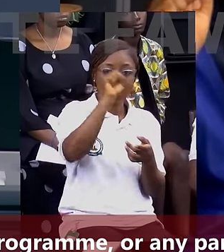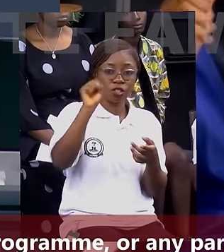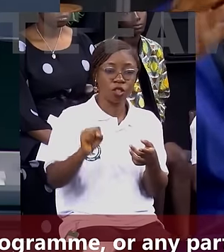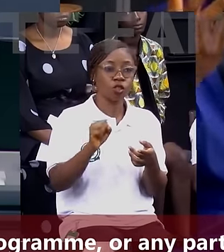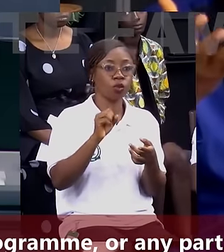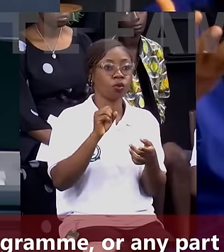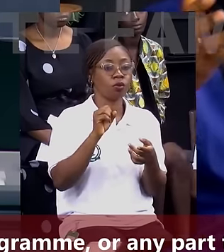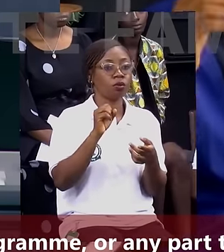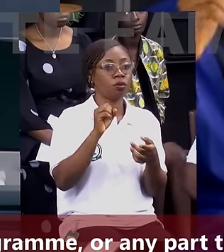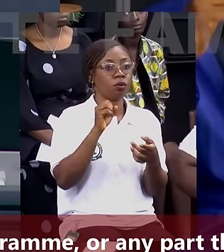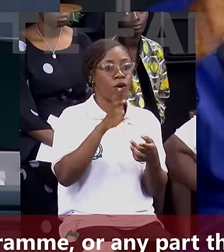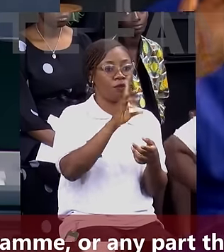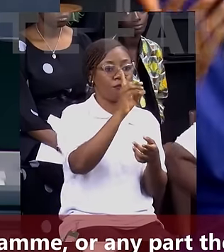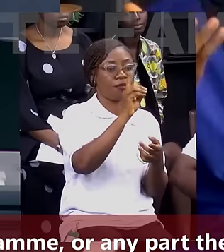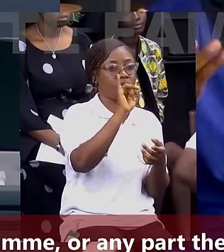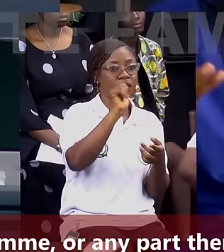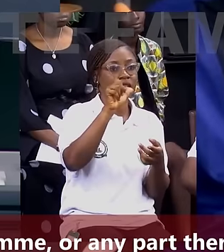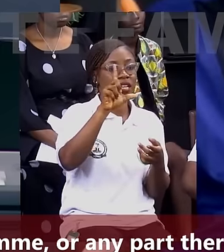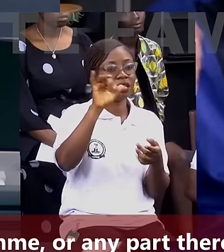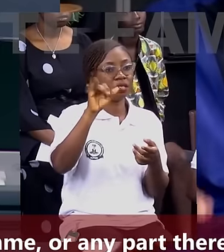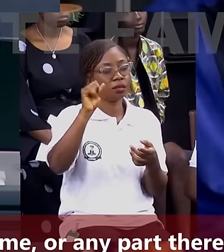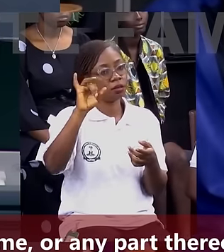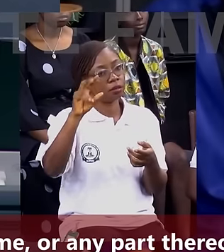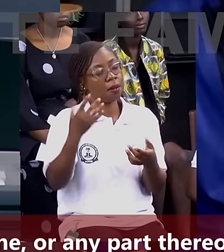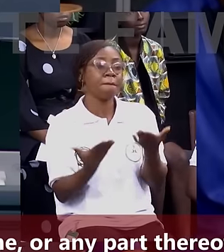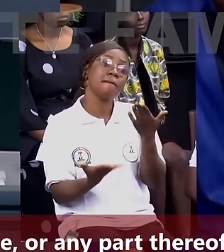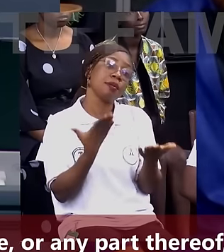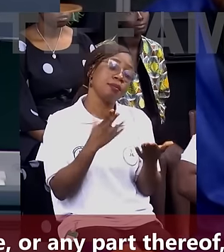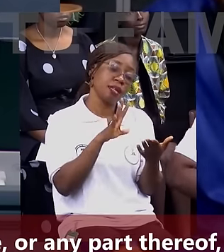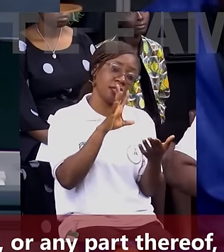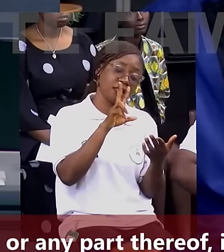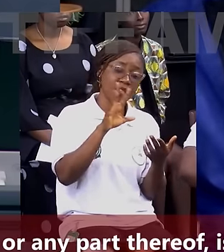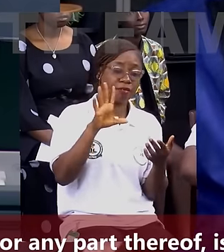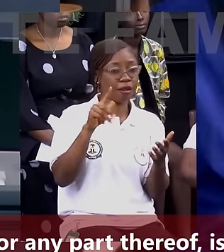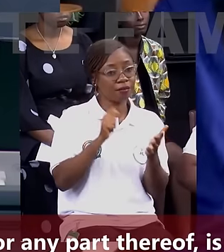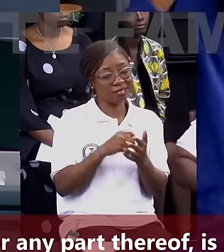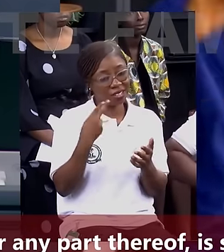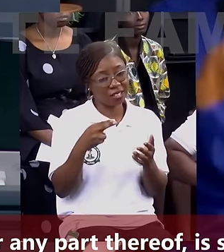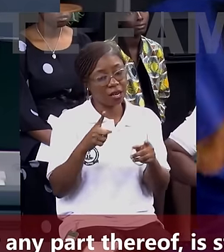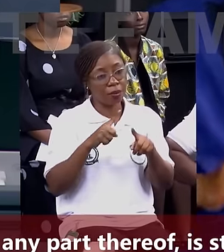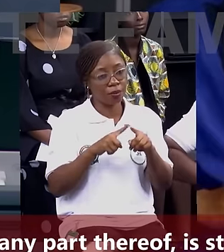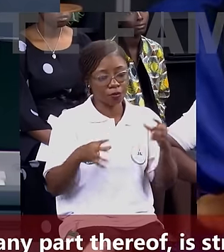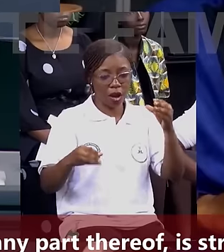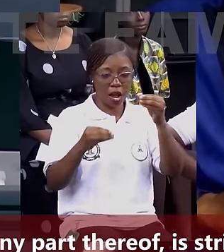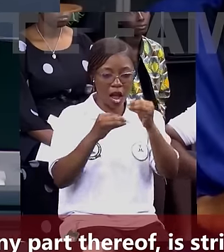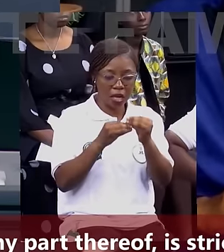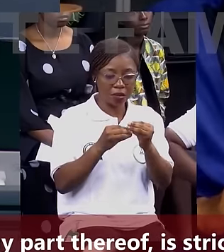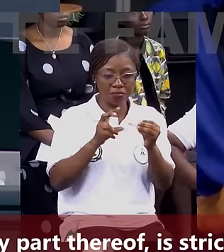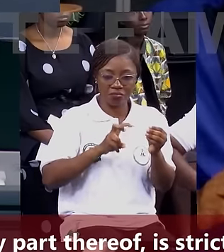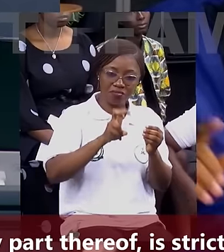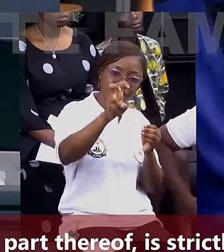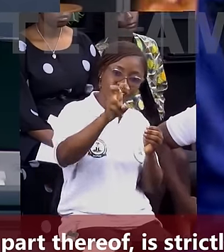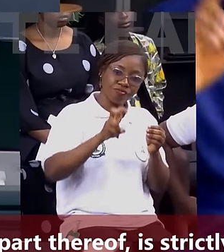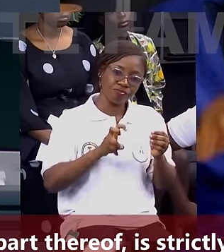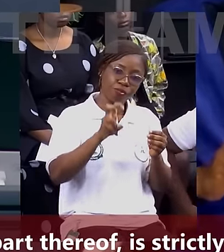Yes. Dialysis may be 35,000 naira in some centers. But when you add the cost of transportation to the